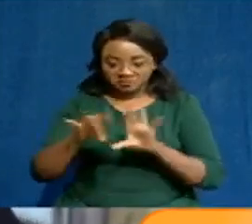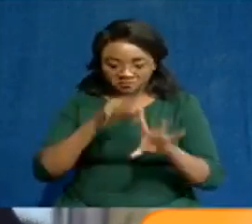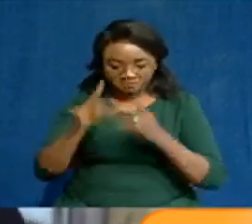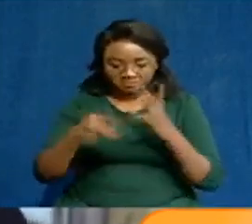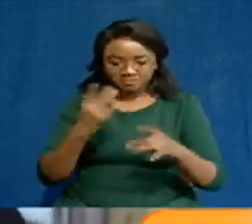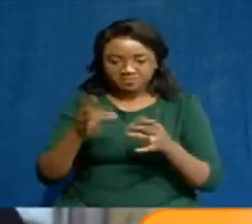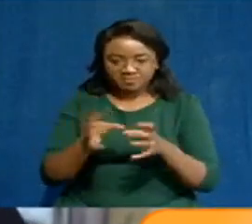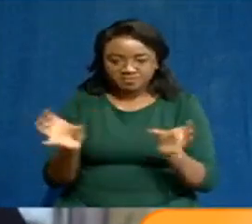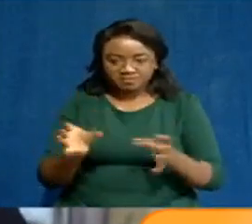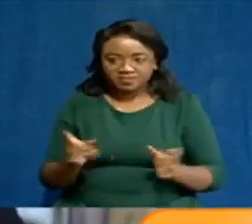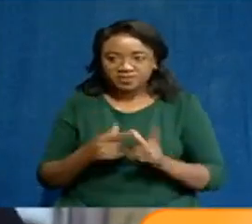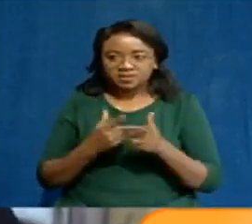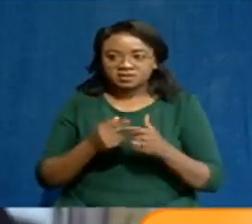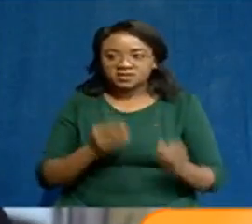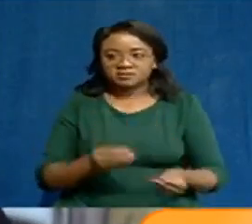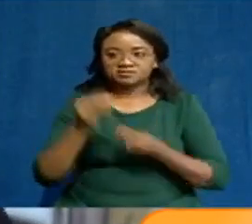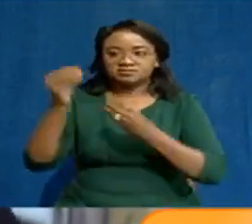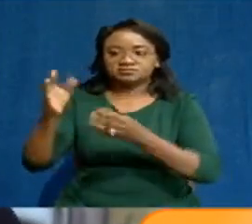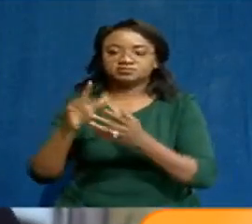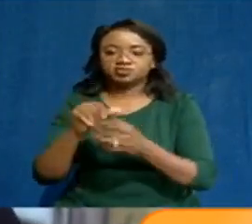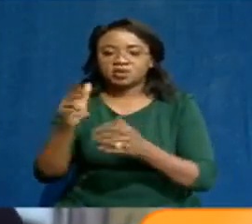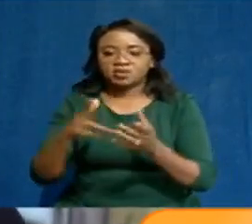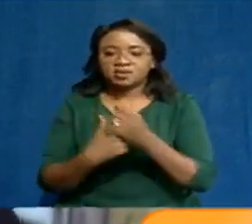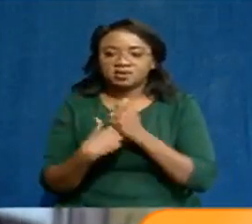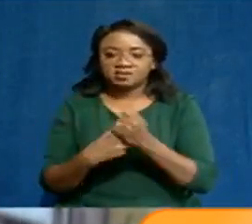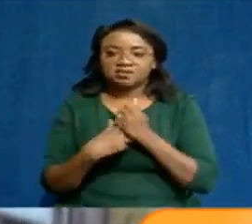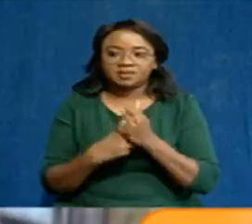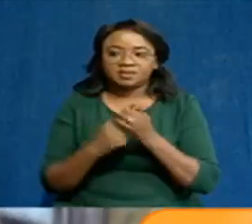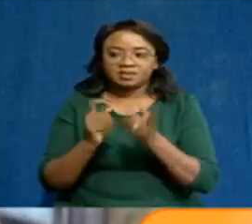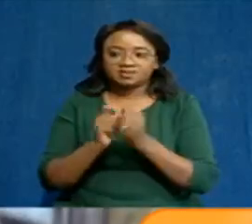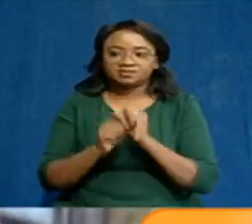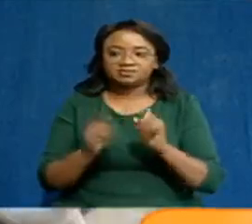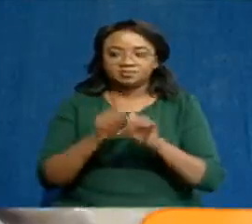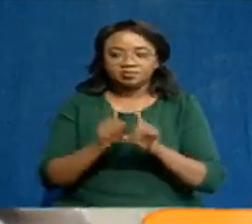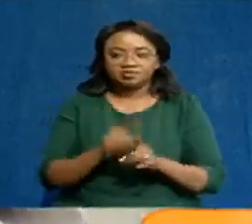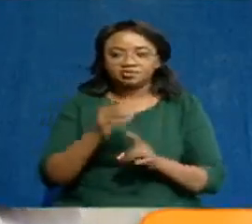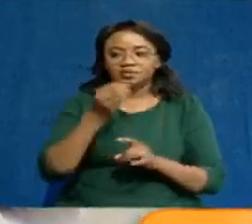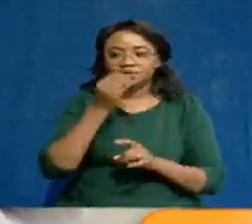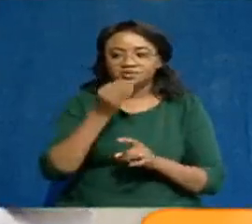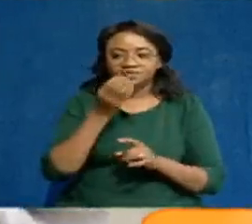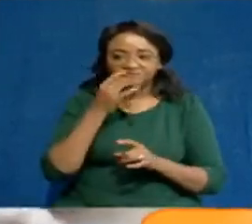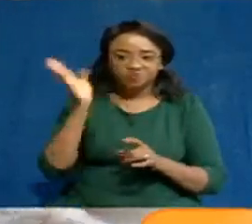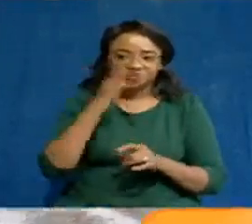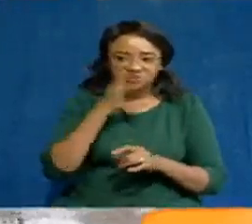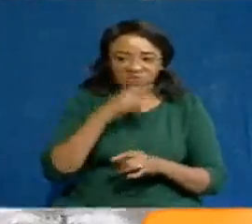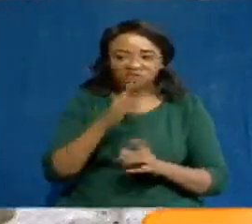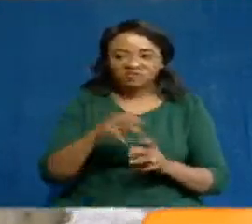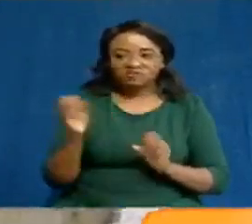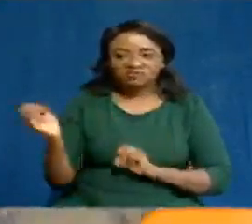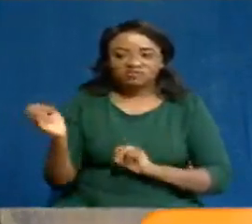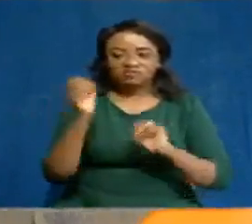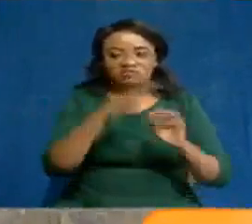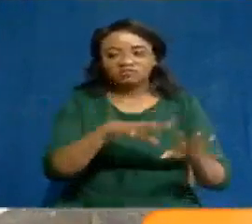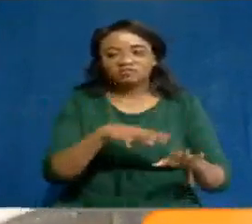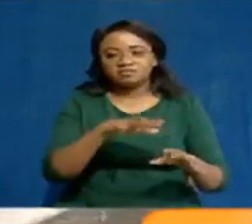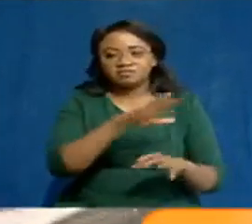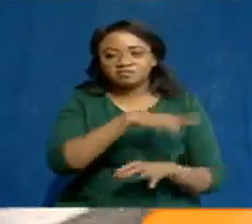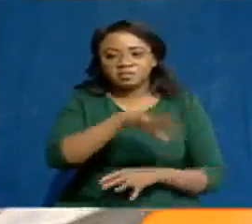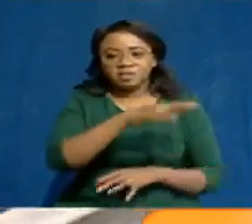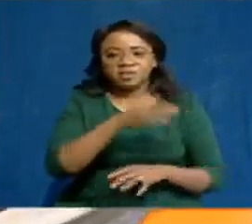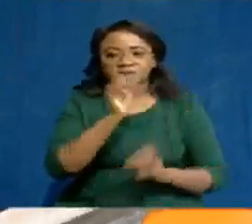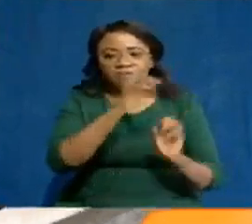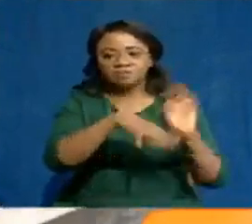collected by our recycling partners. And then the organic waste, unfortunately, is actually ending up at the landfill as of now. We're looking for ways